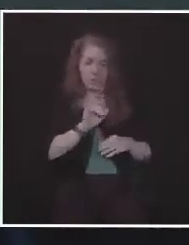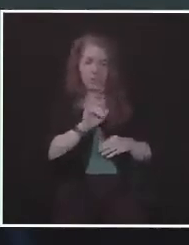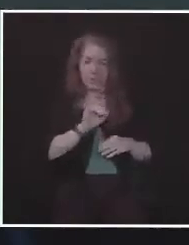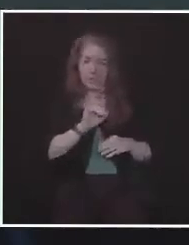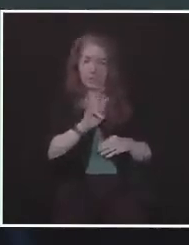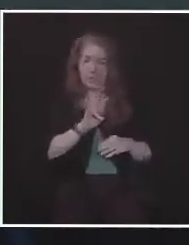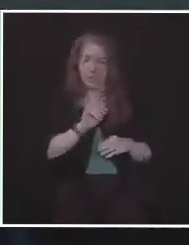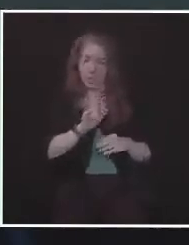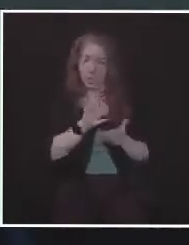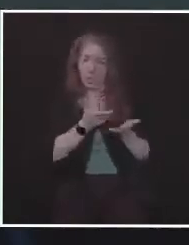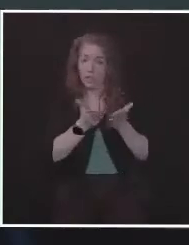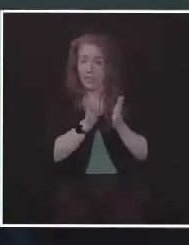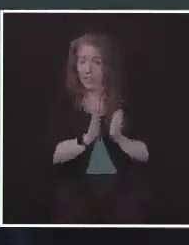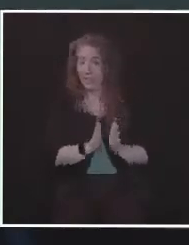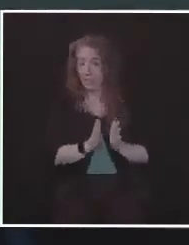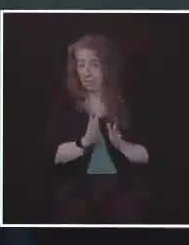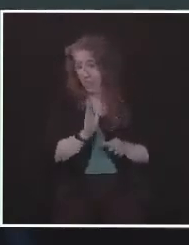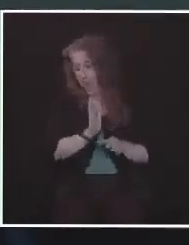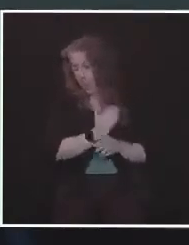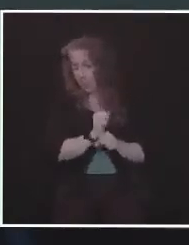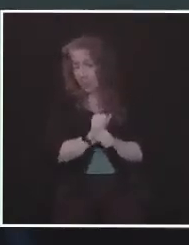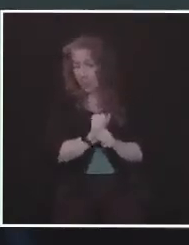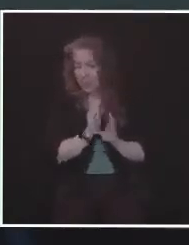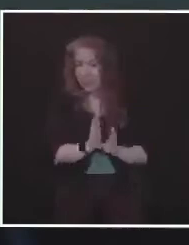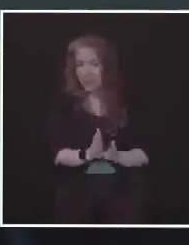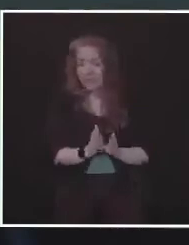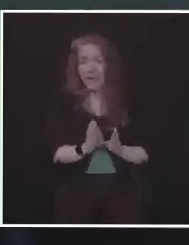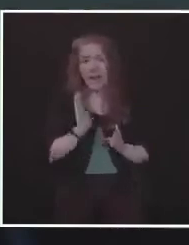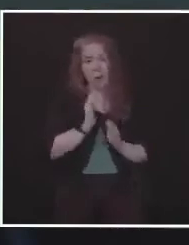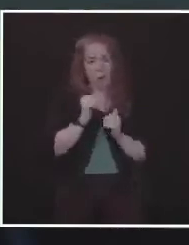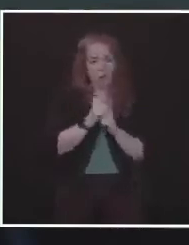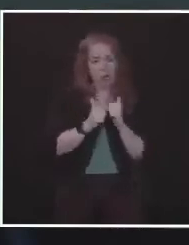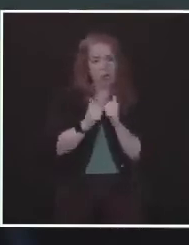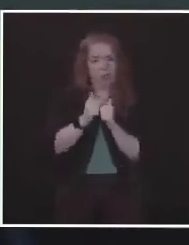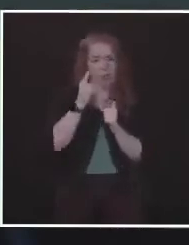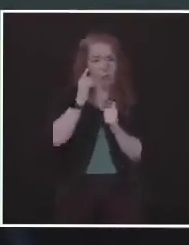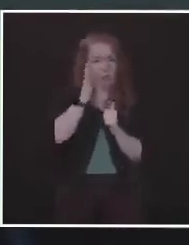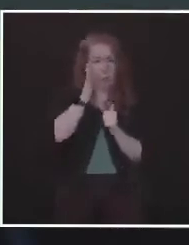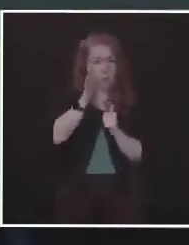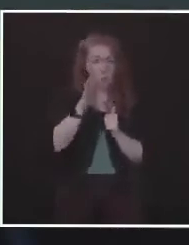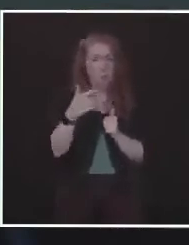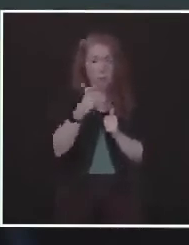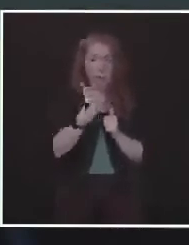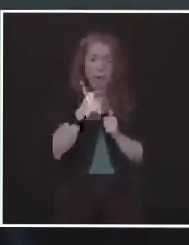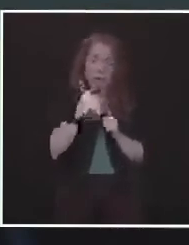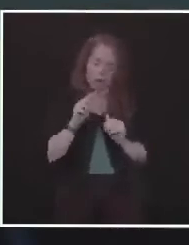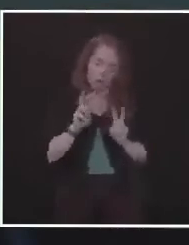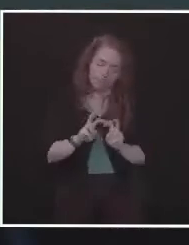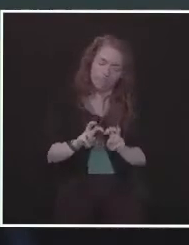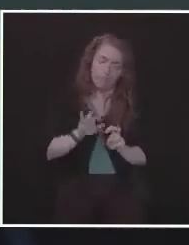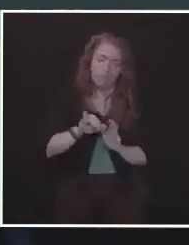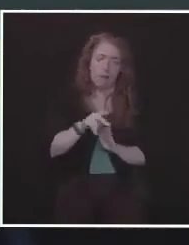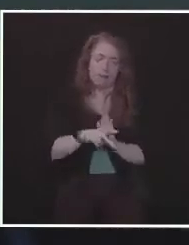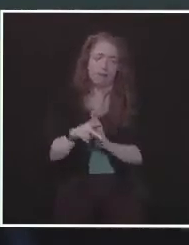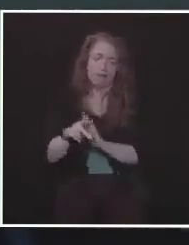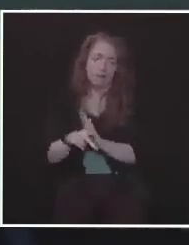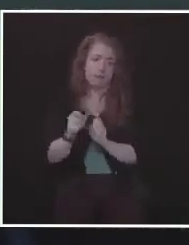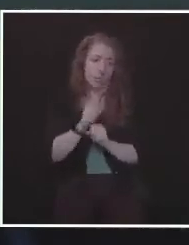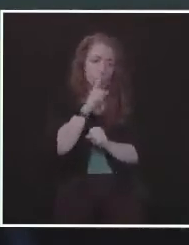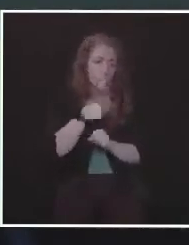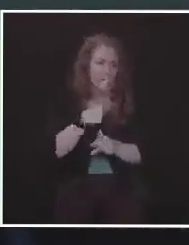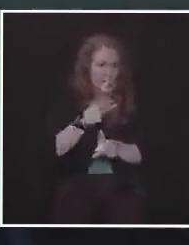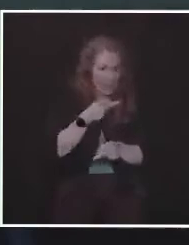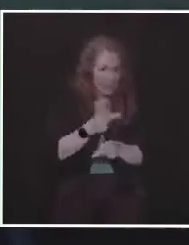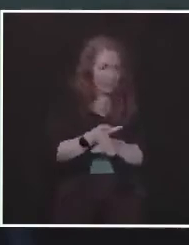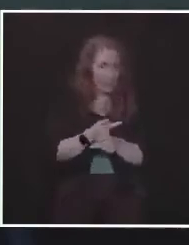And we're working on that actively to ensure that we retain the best people. And folks need to get credit for what